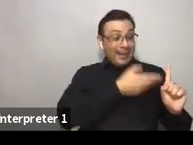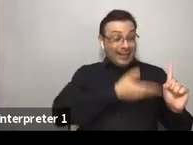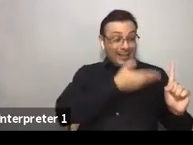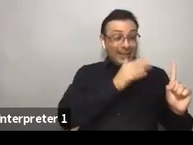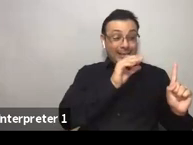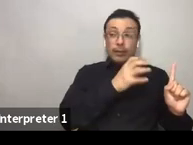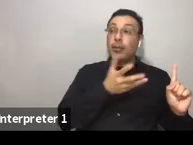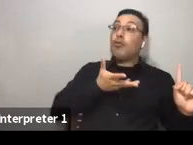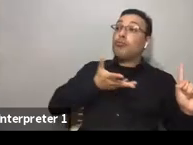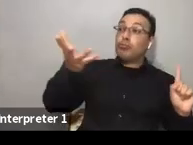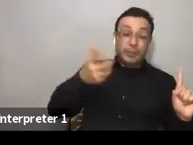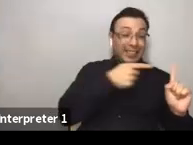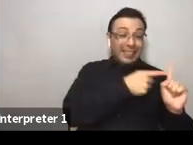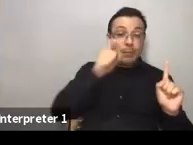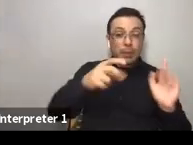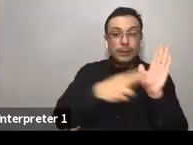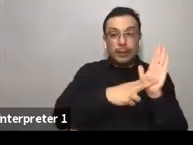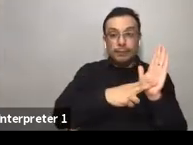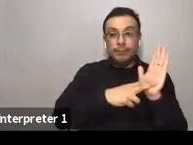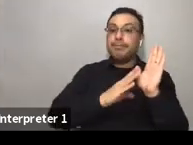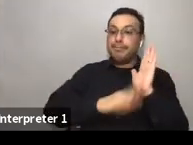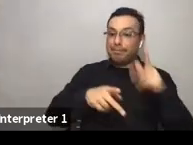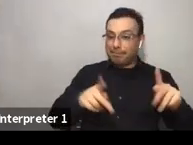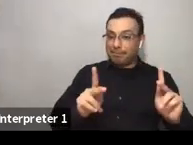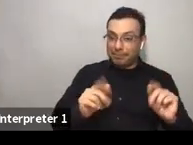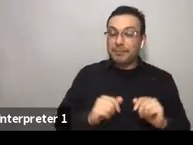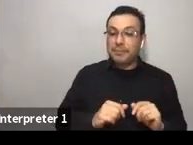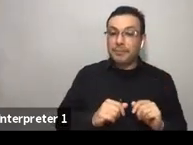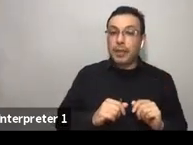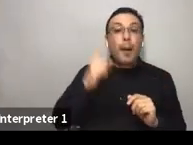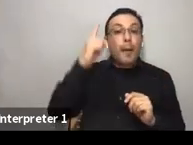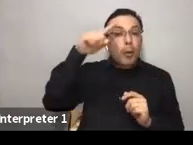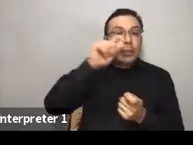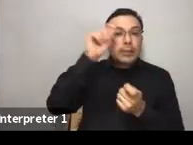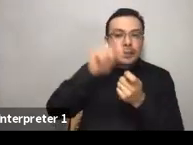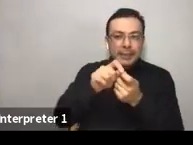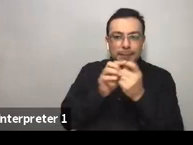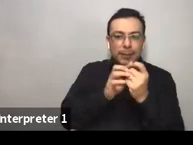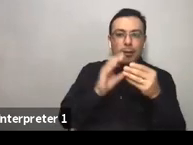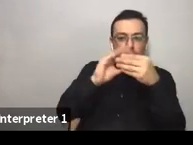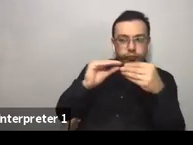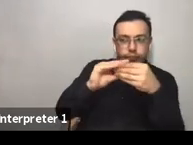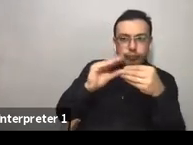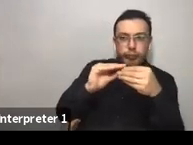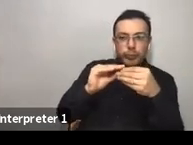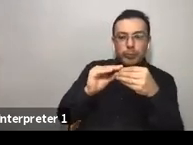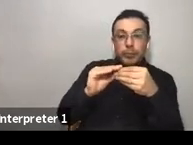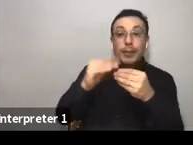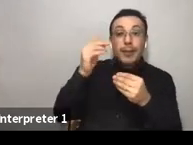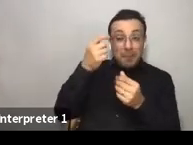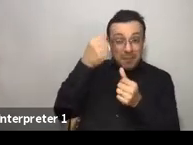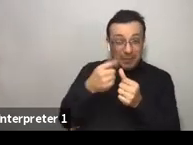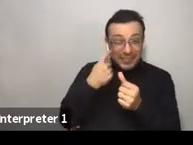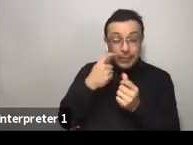has signed a release of information that allows that specific disclosure. And again, remember, it needs to be specific. It can't just be